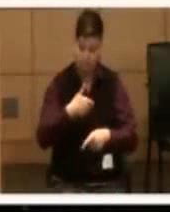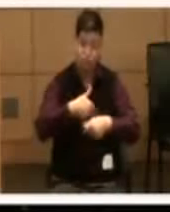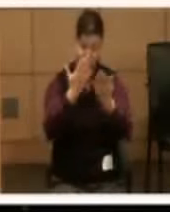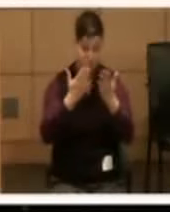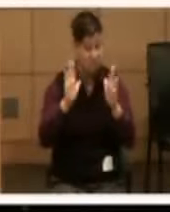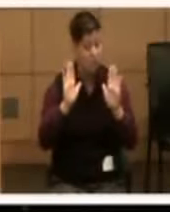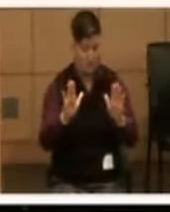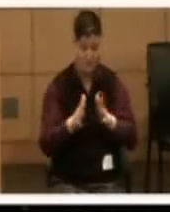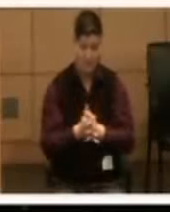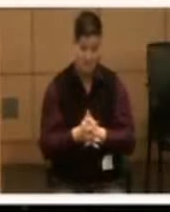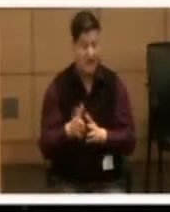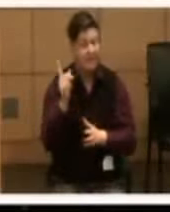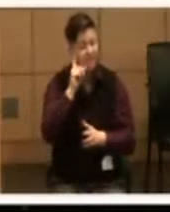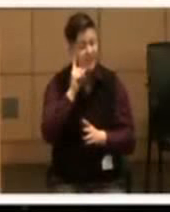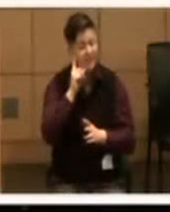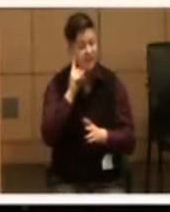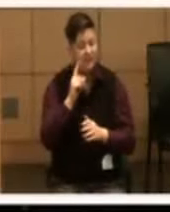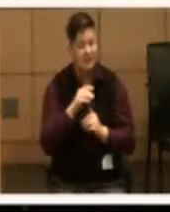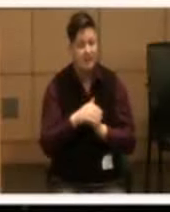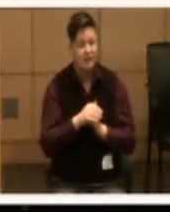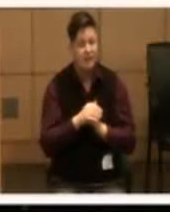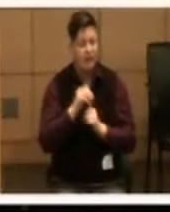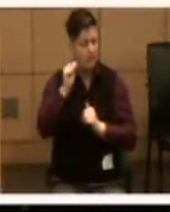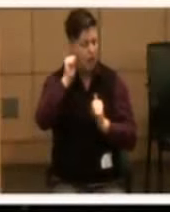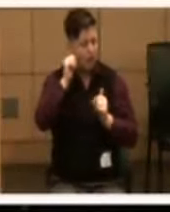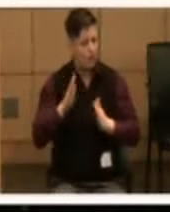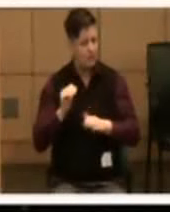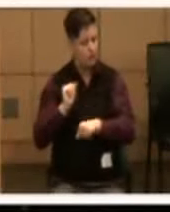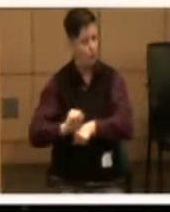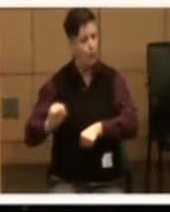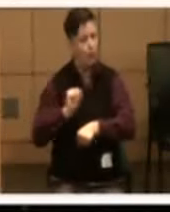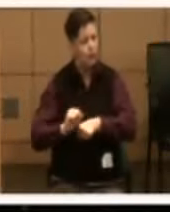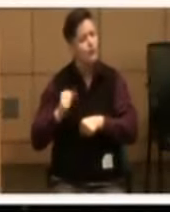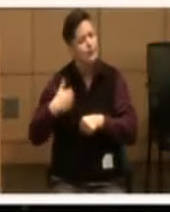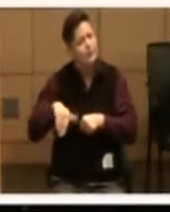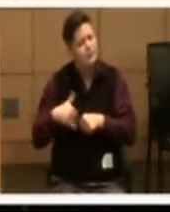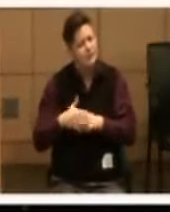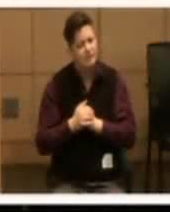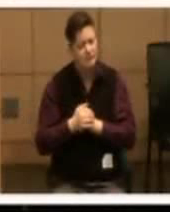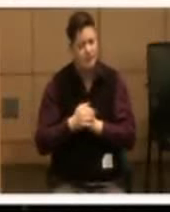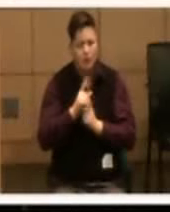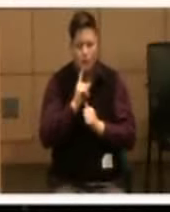on the job of an audiologist is really providing